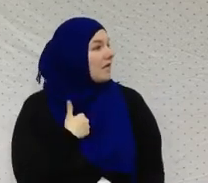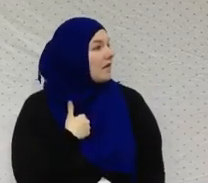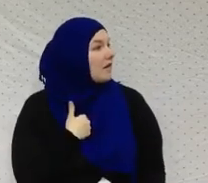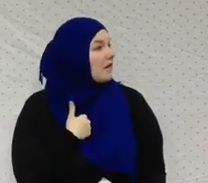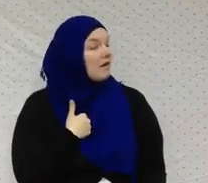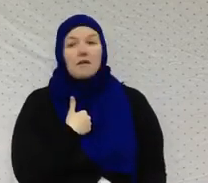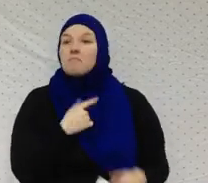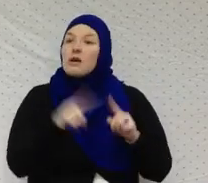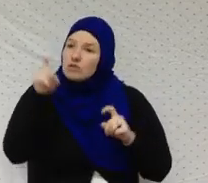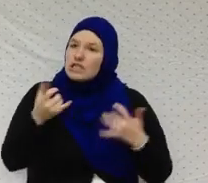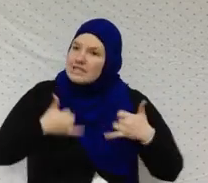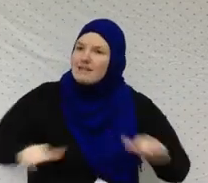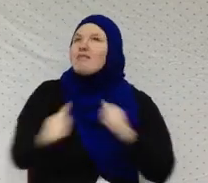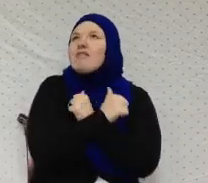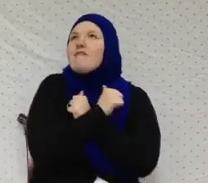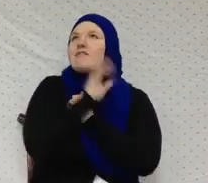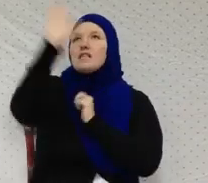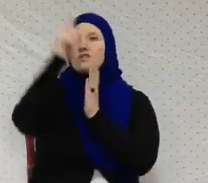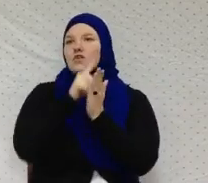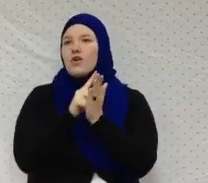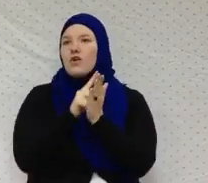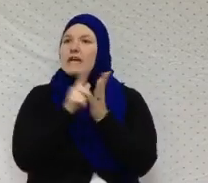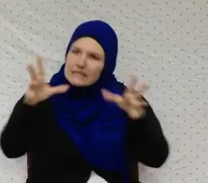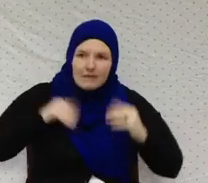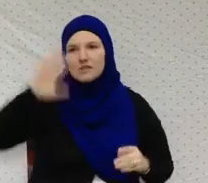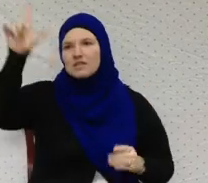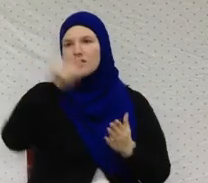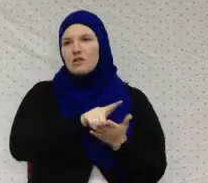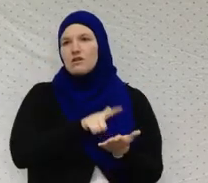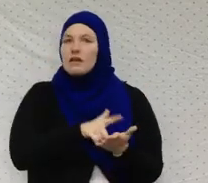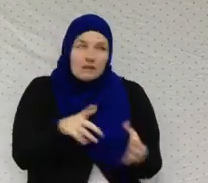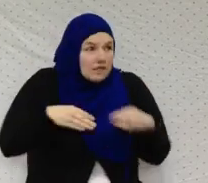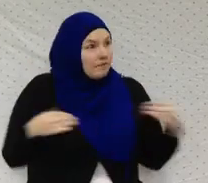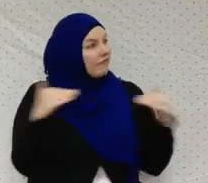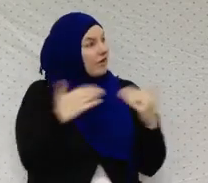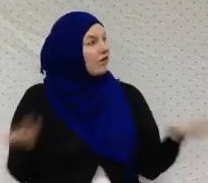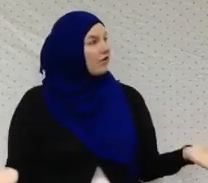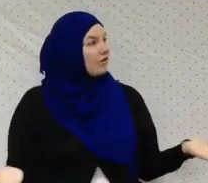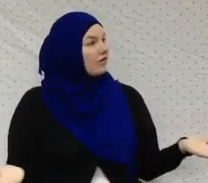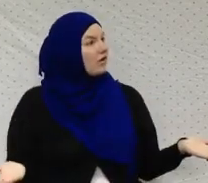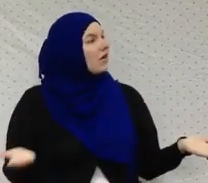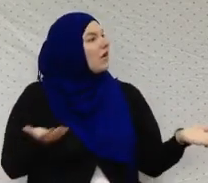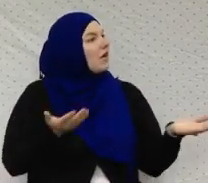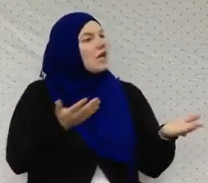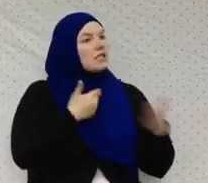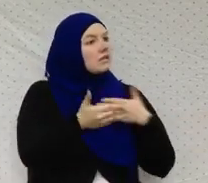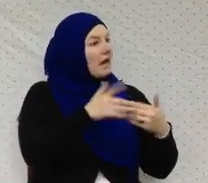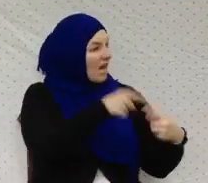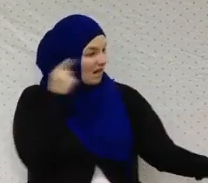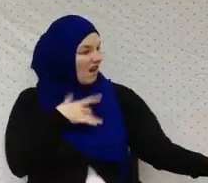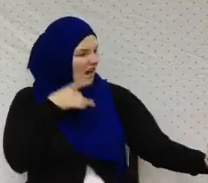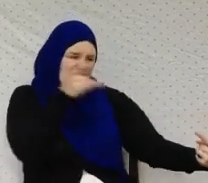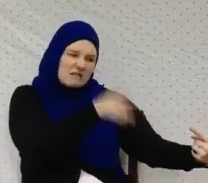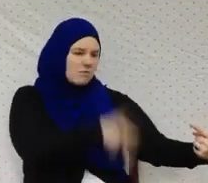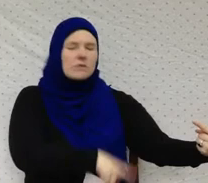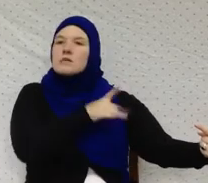me or against me. I should accept it. And I should be fair even to